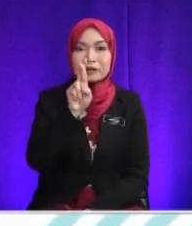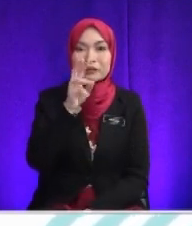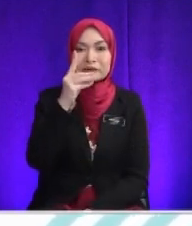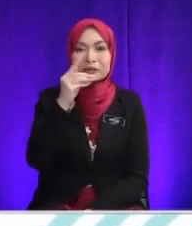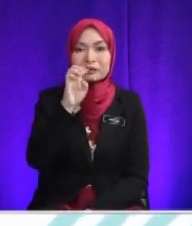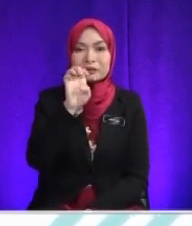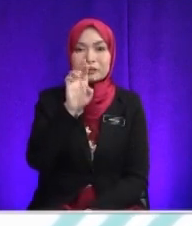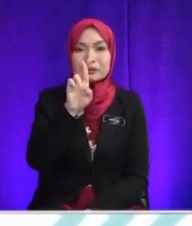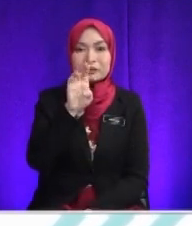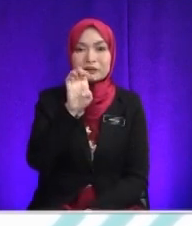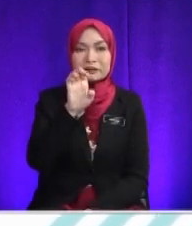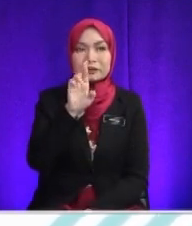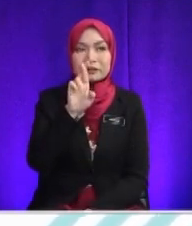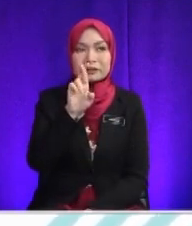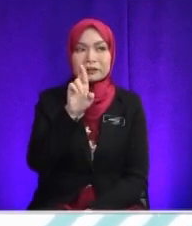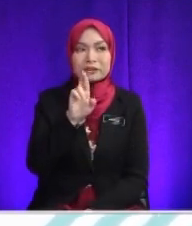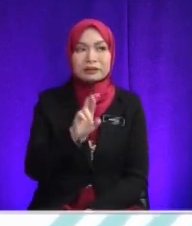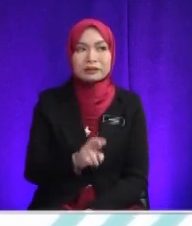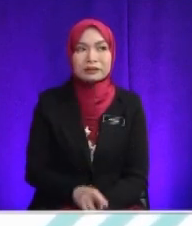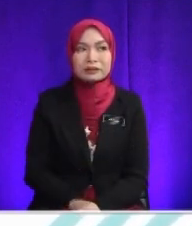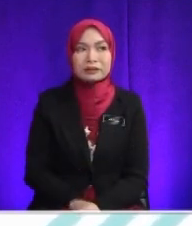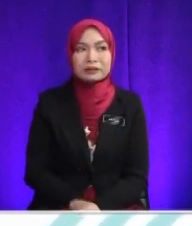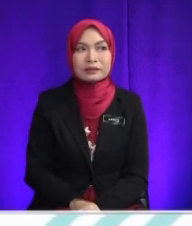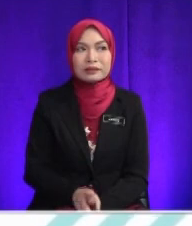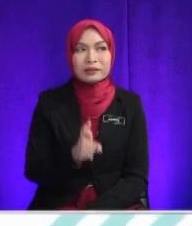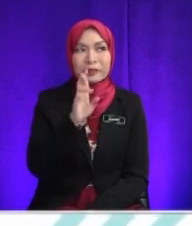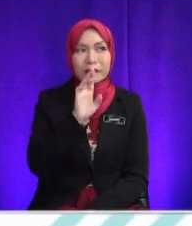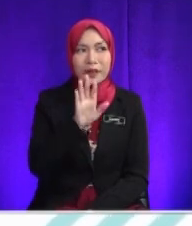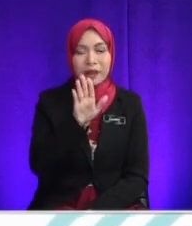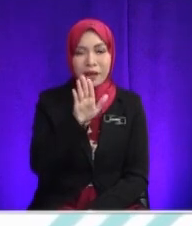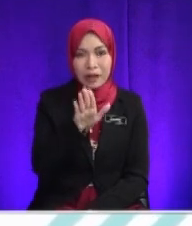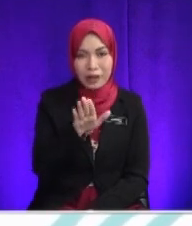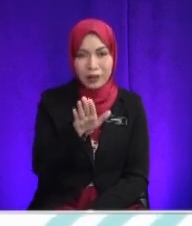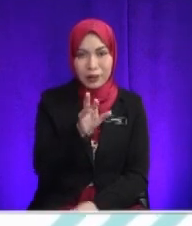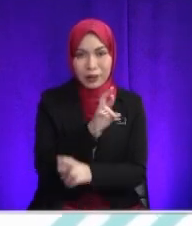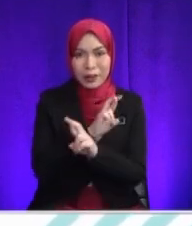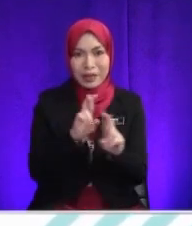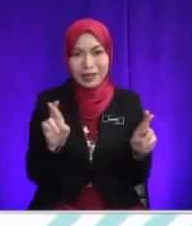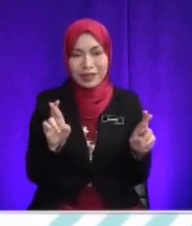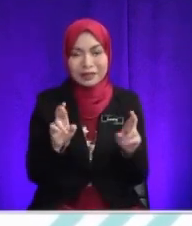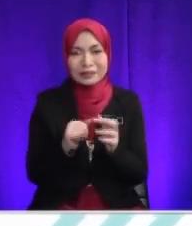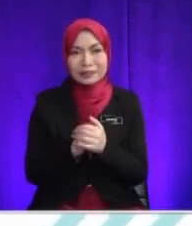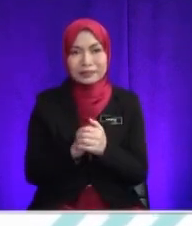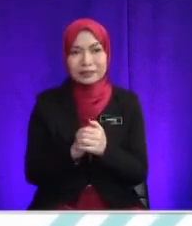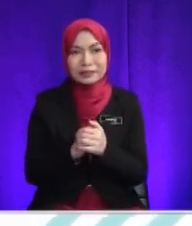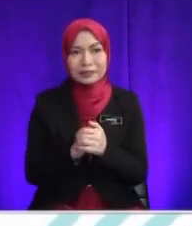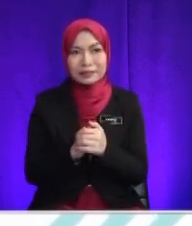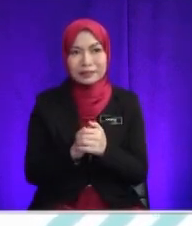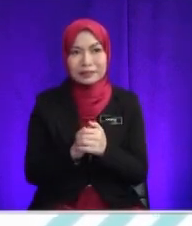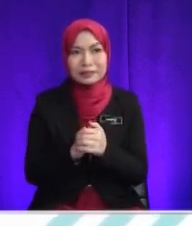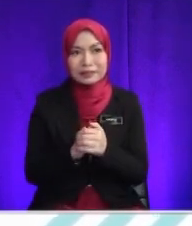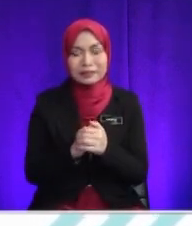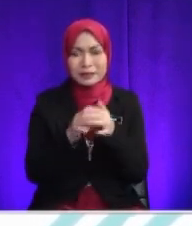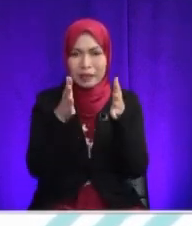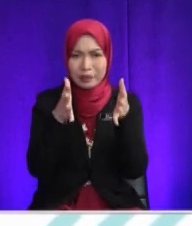definition. Are you ready? Okay, a murderer is a person who kills another person on purpose and illegally.